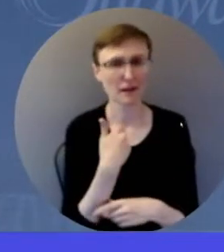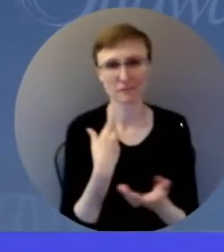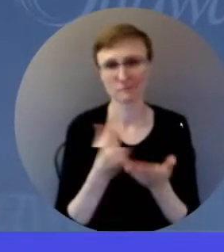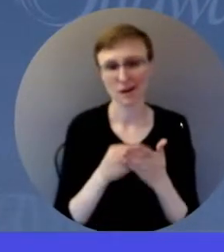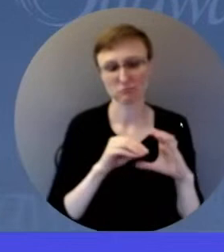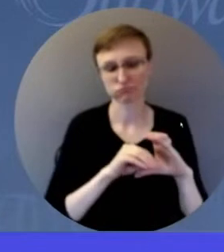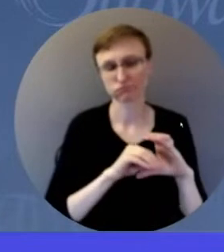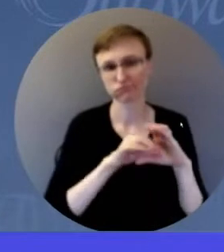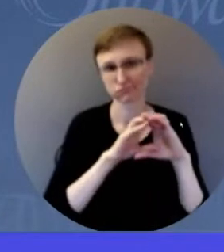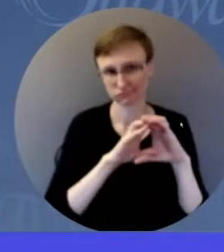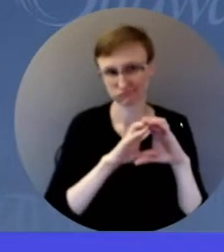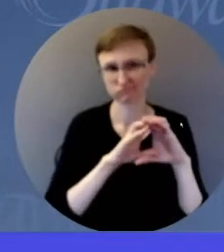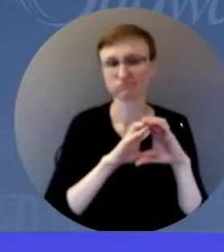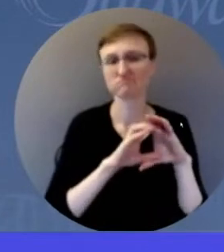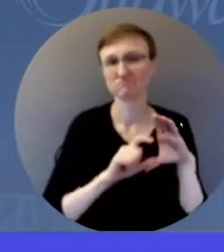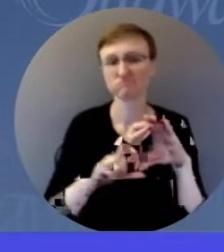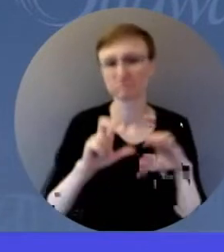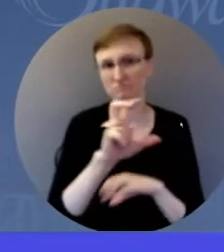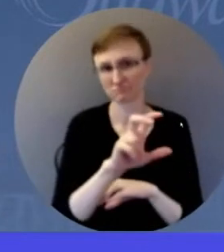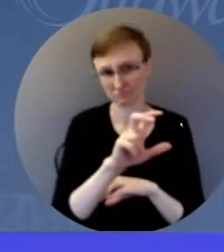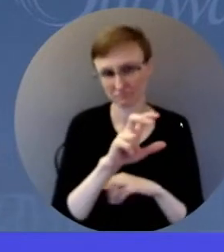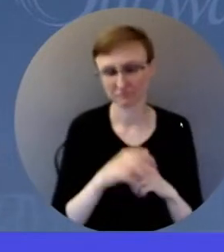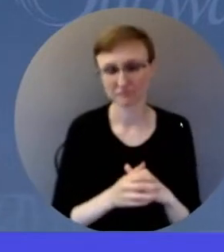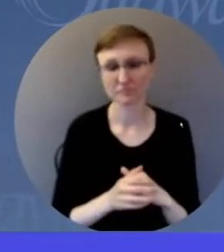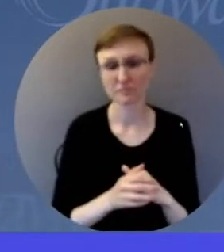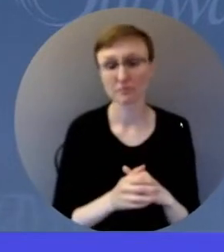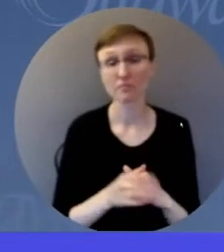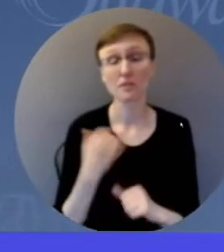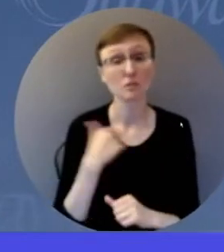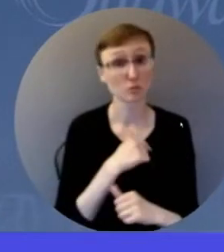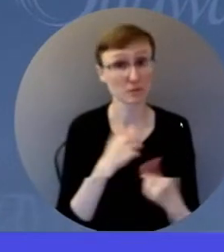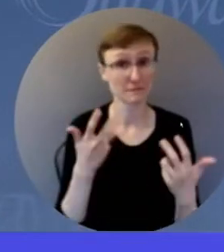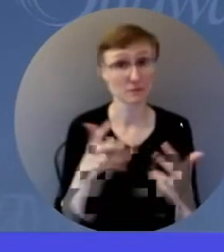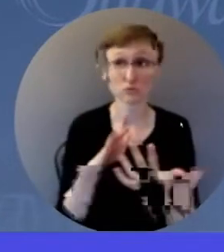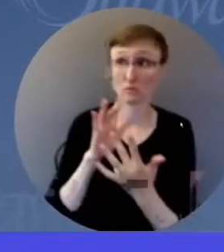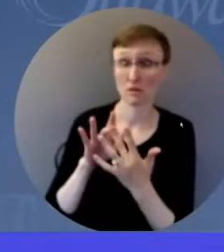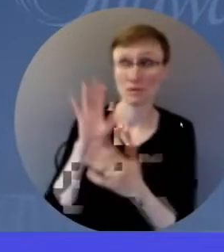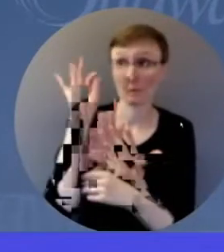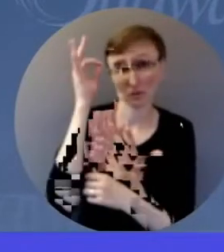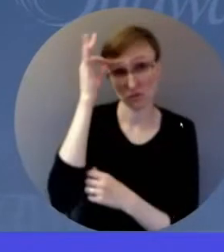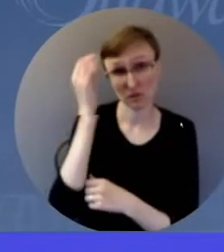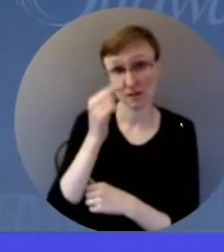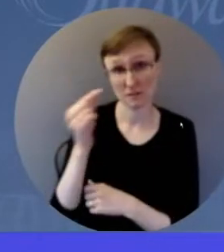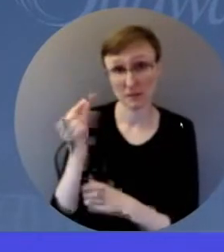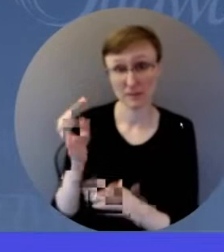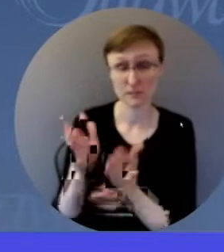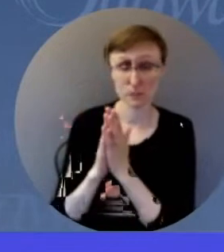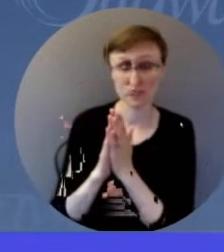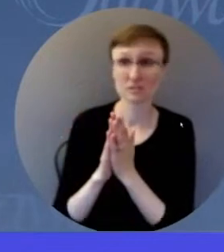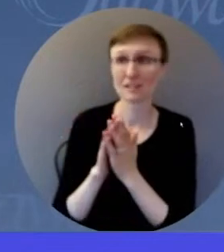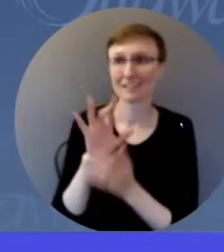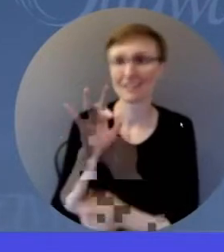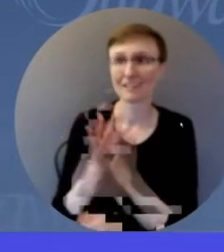also made a request with the federal government for about $8.6 million.